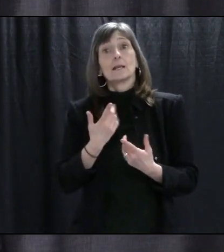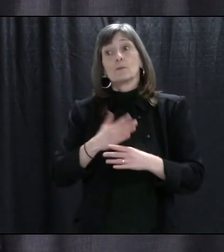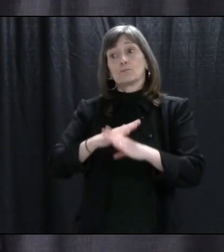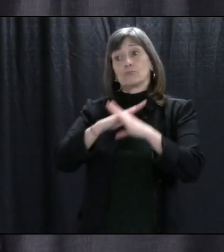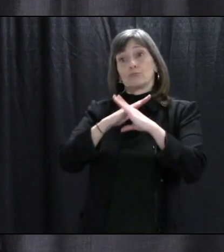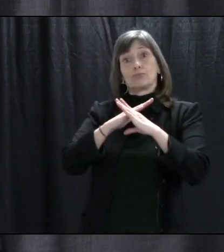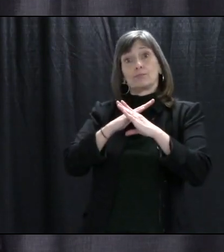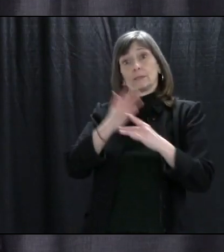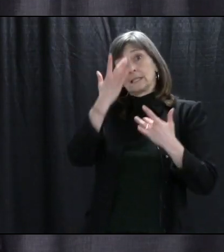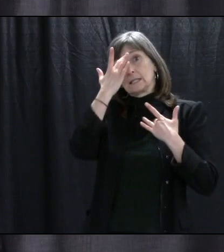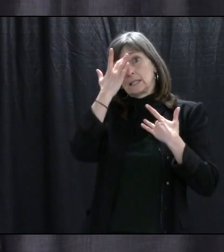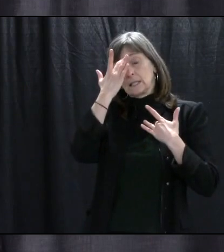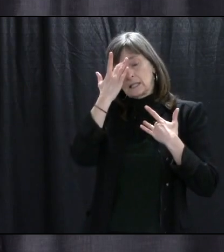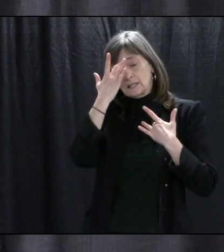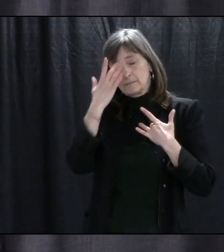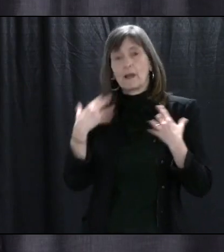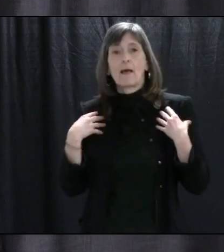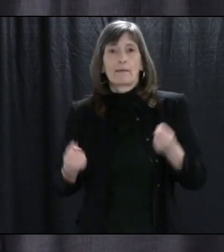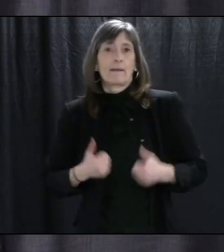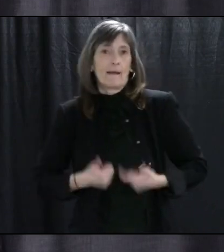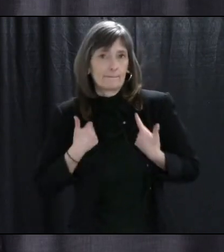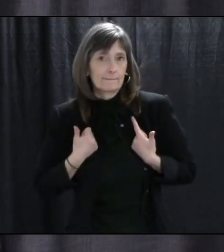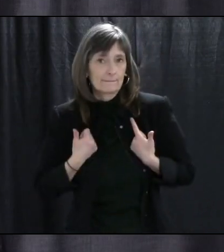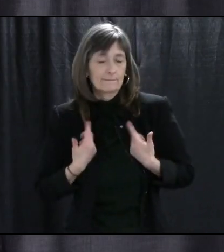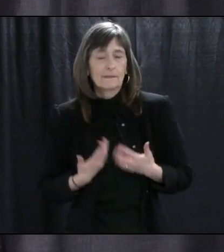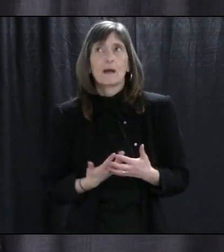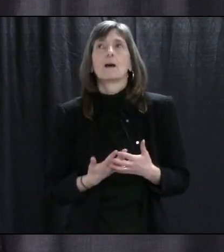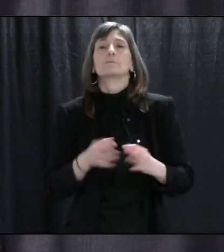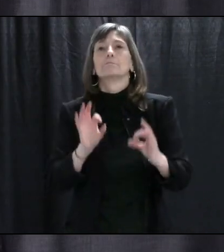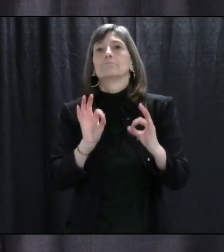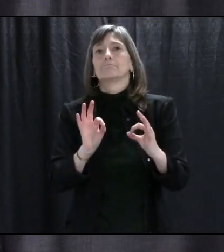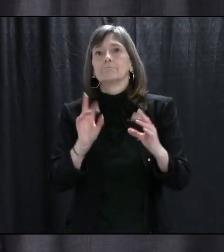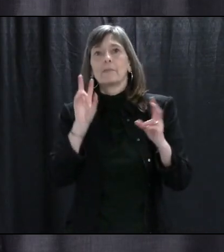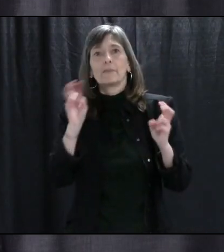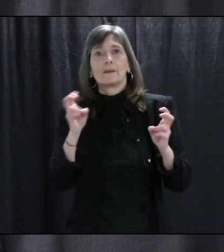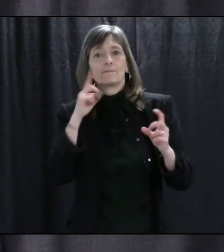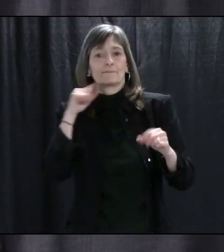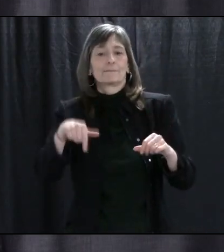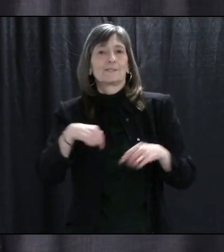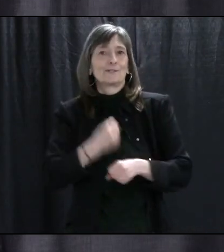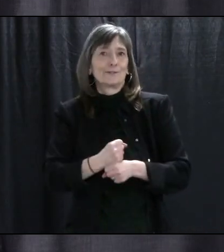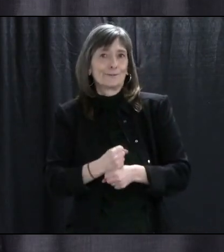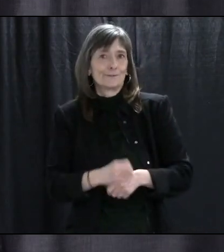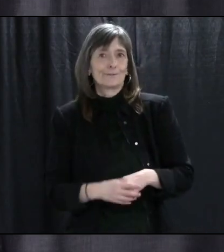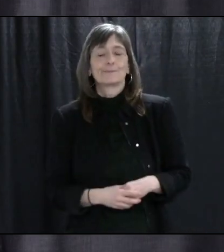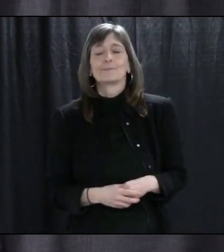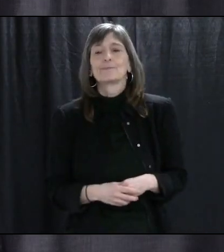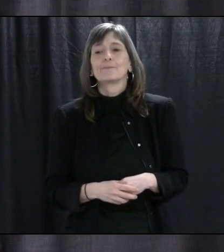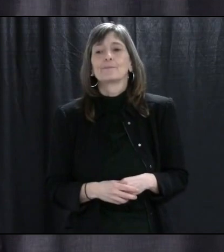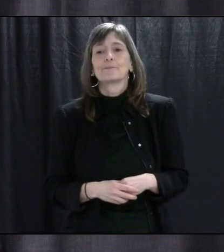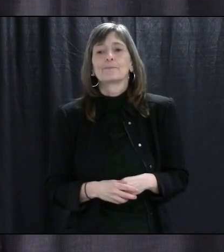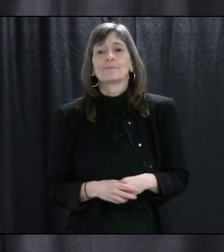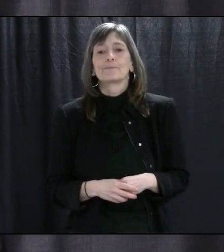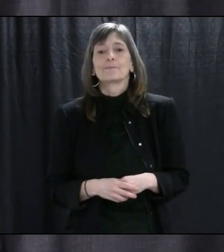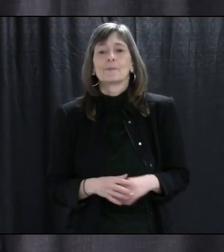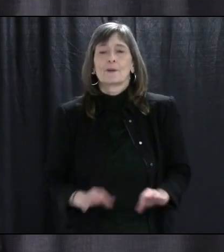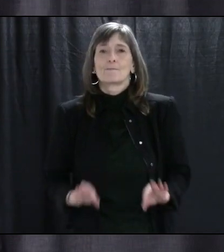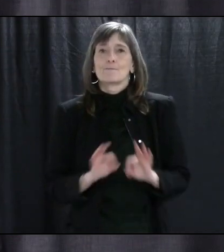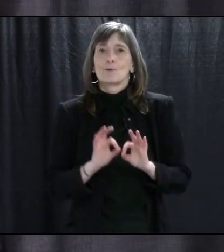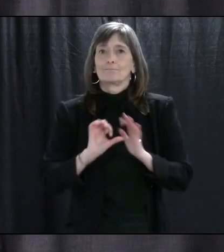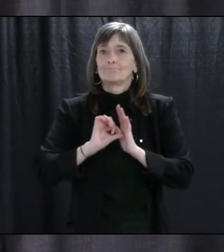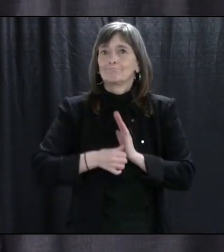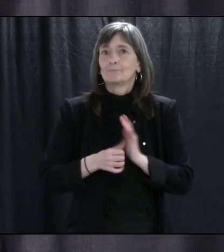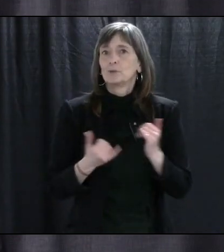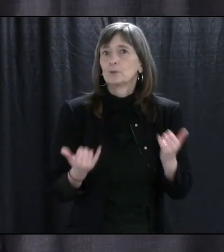of disease. And the timing and theme this year could not be more appropriate. It is especially important today to highlight the